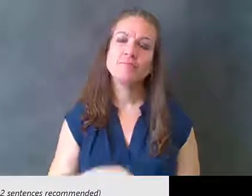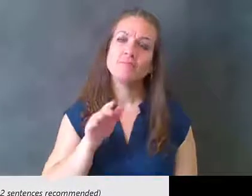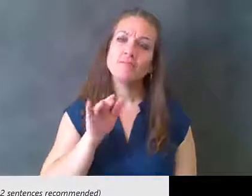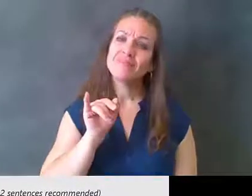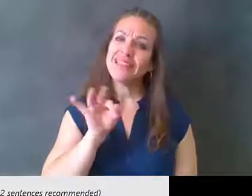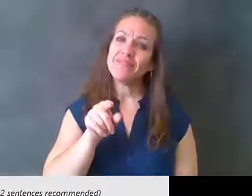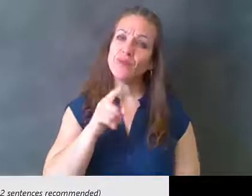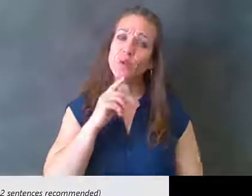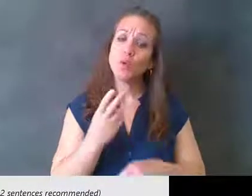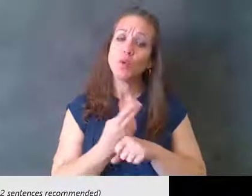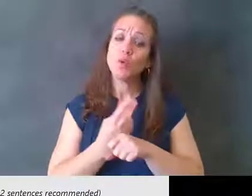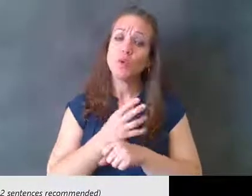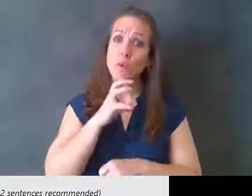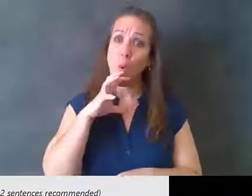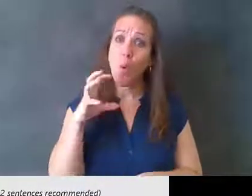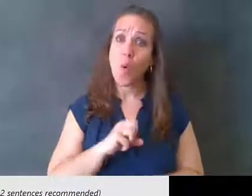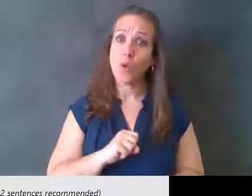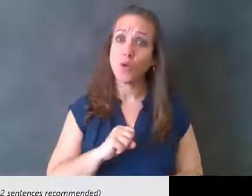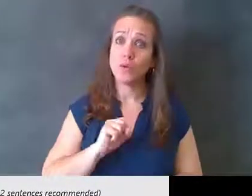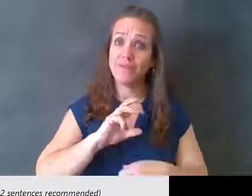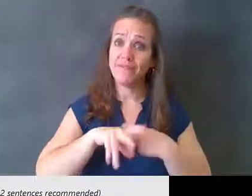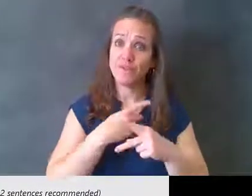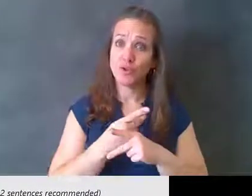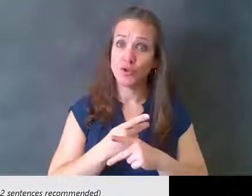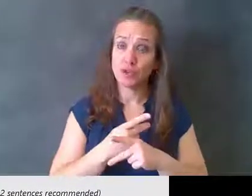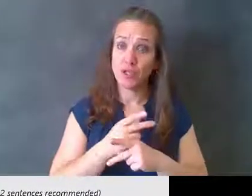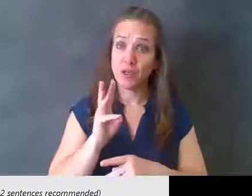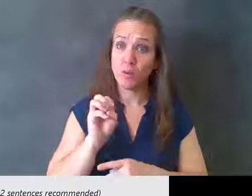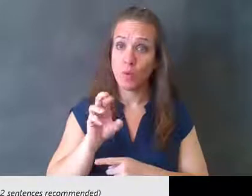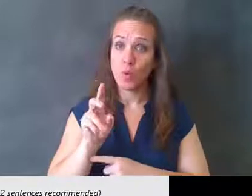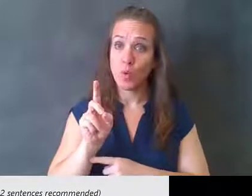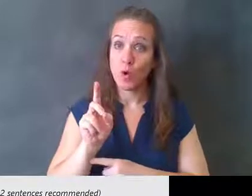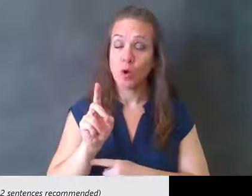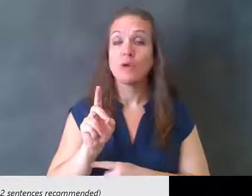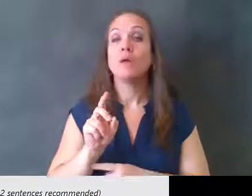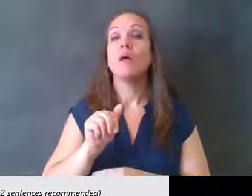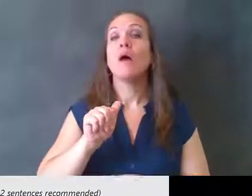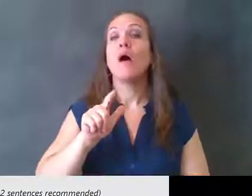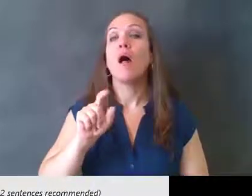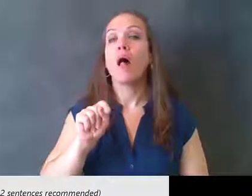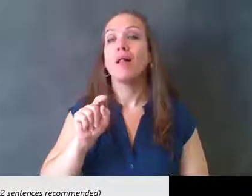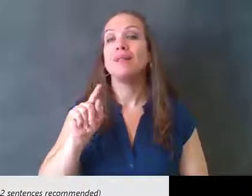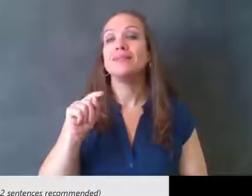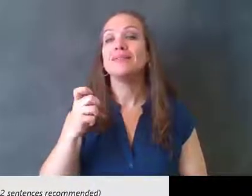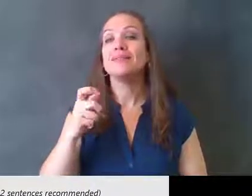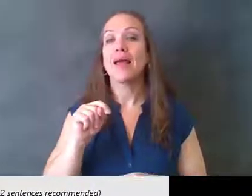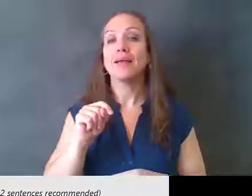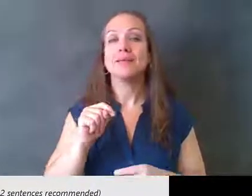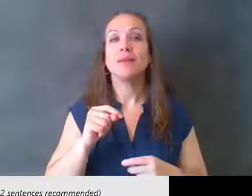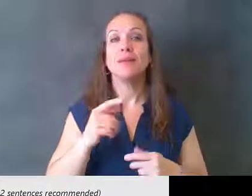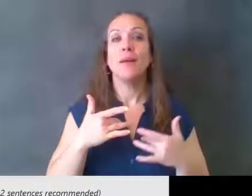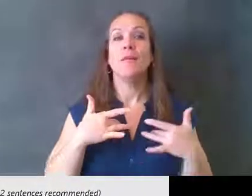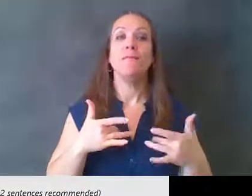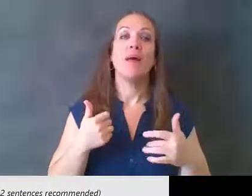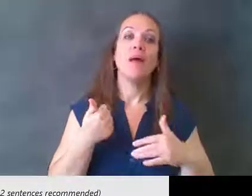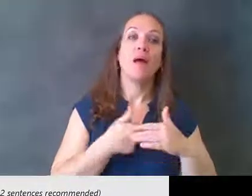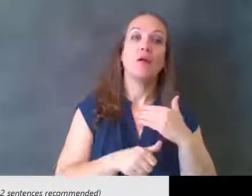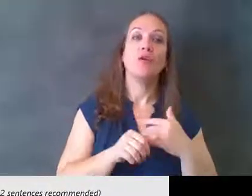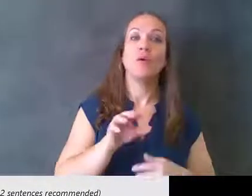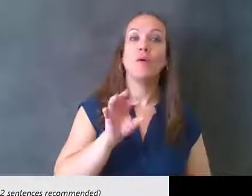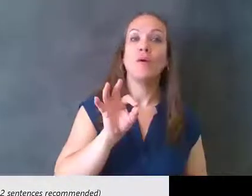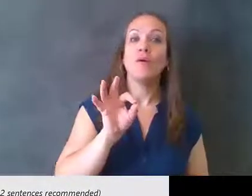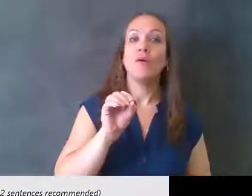of Word, frequently the alt text editor is found under Format Picture. So if you right-click on your